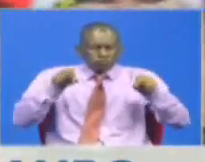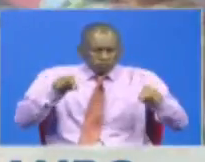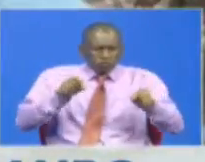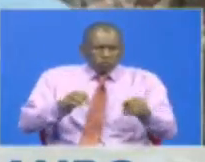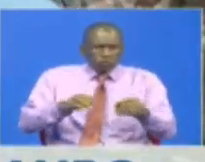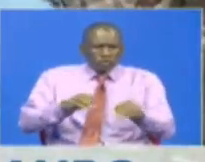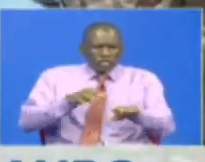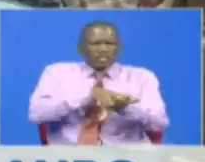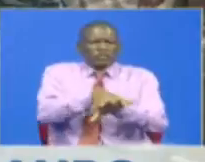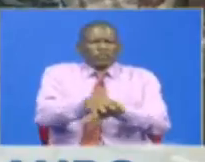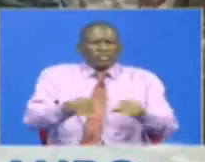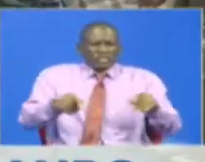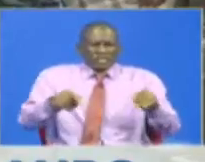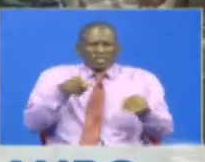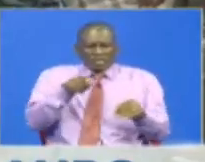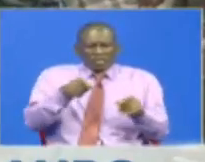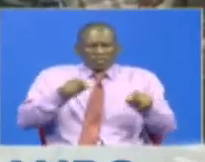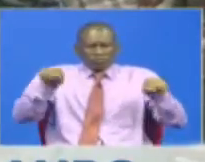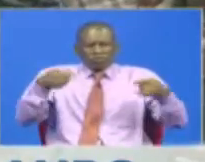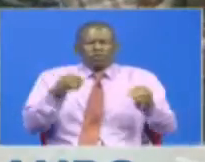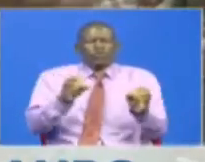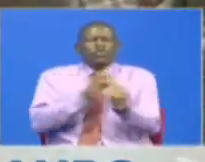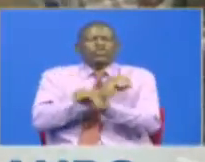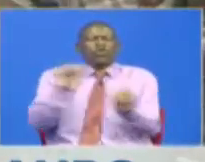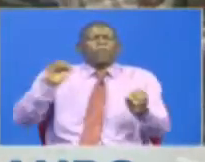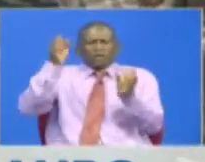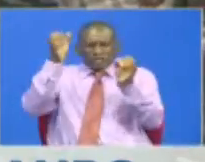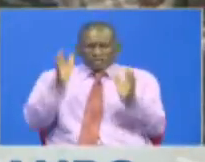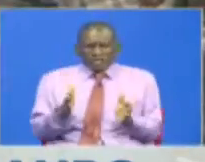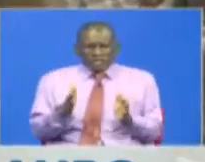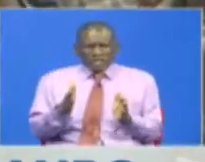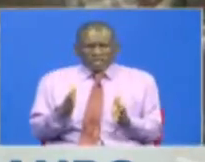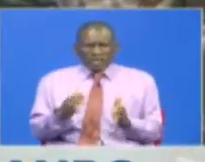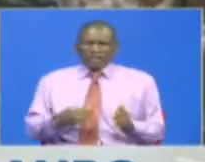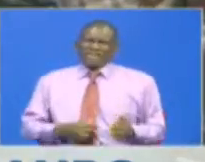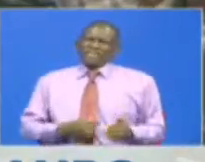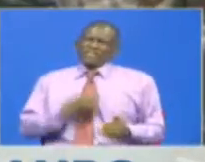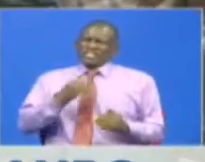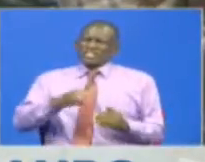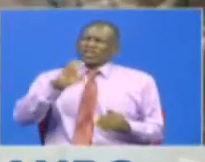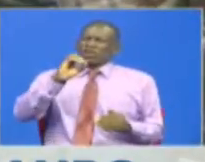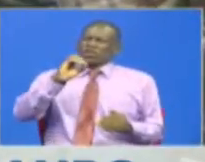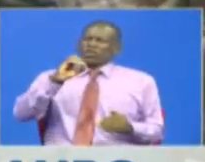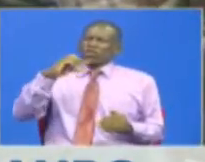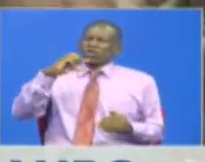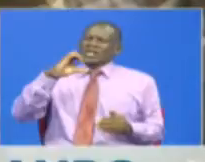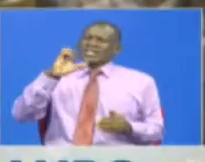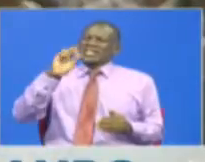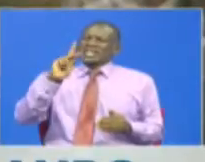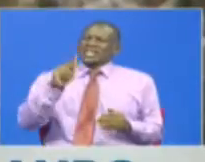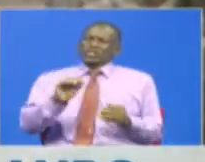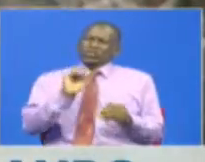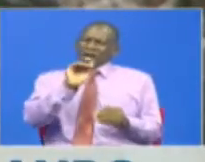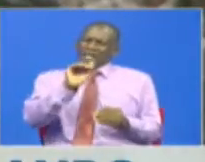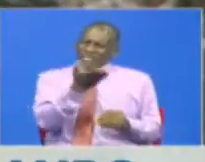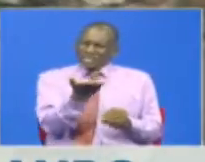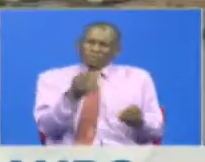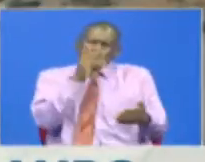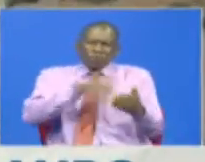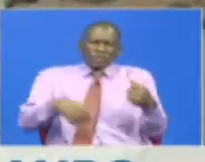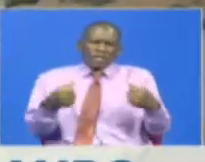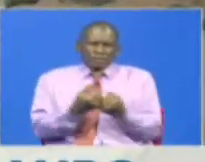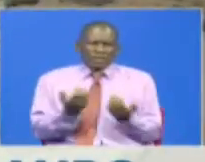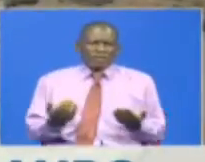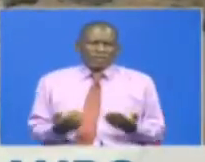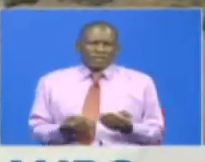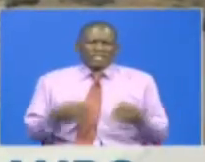flames. Hakuna wanasiasa hata mmoja aliweza kutembelea jamii ya Ogiek kuuliza ni nini iliendelea.